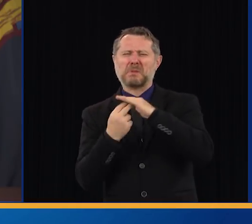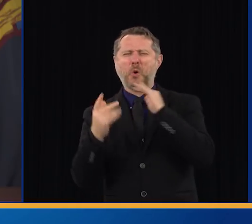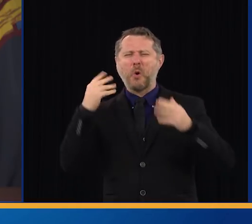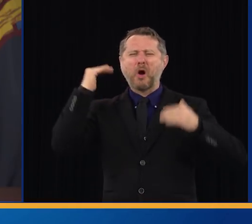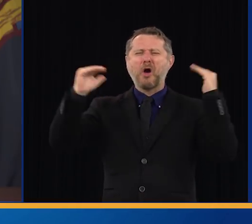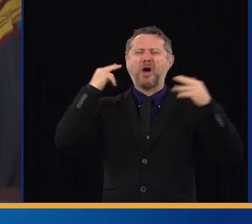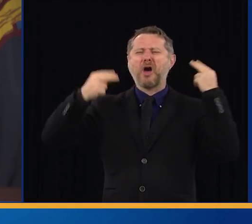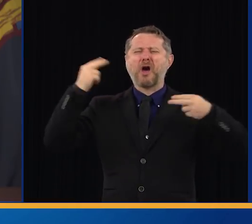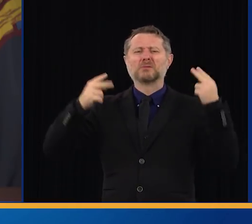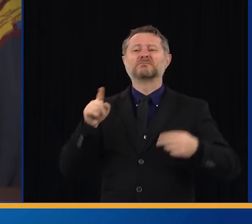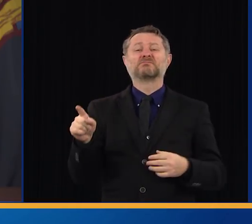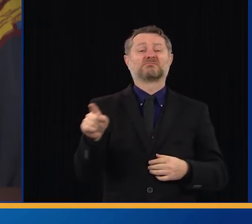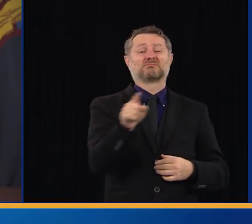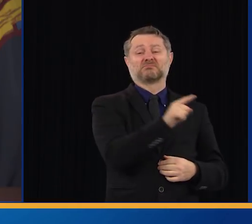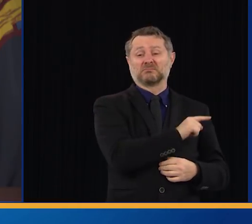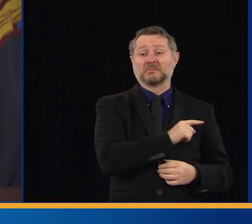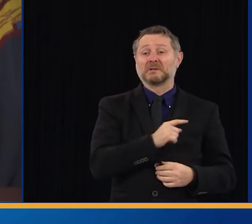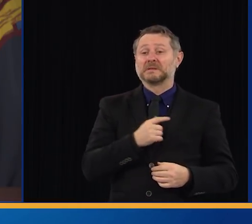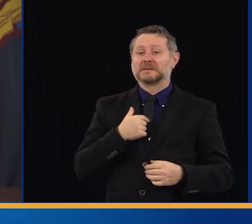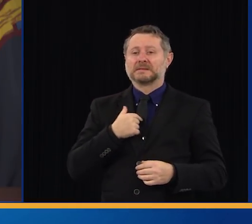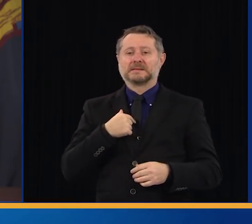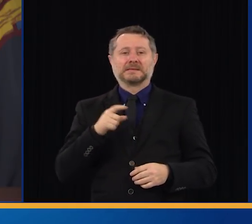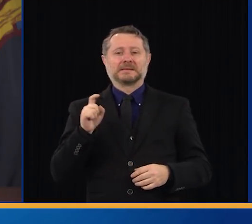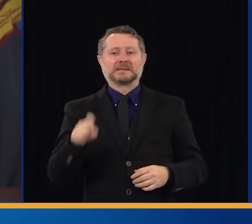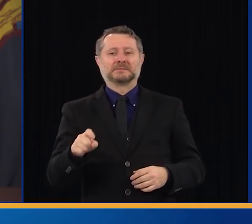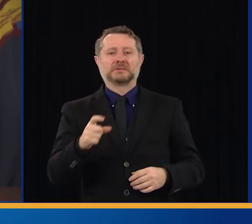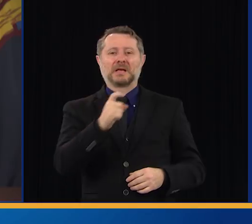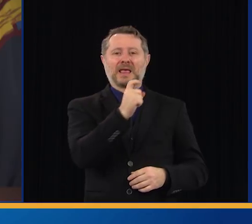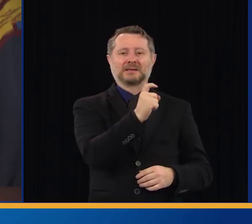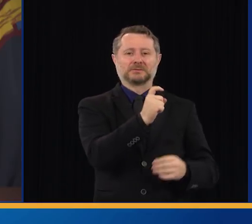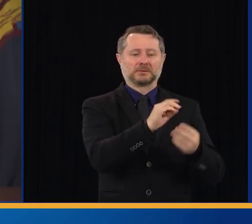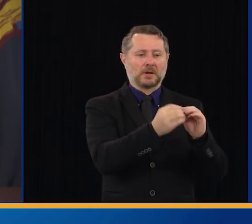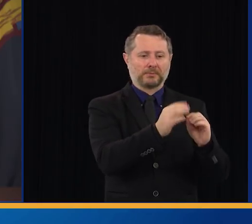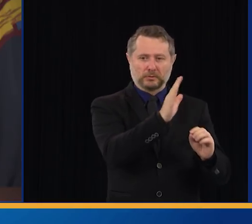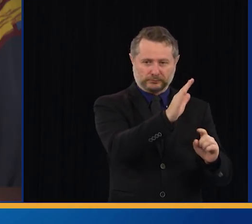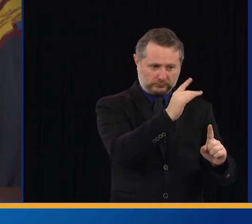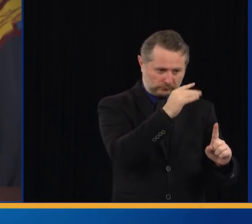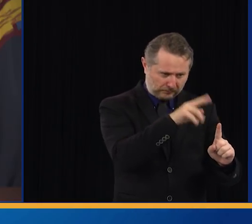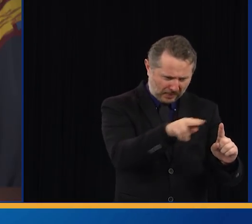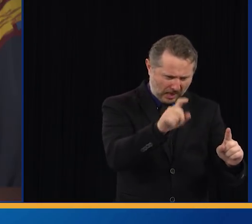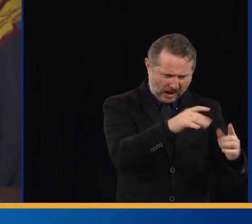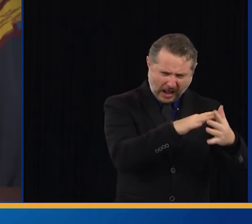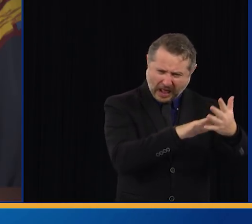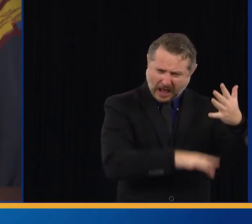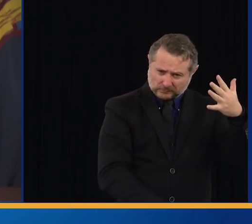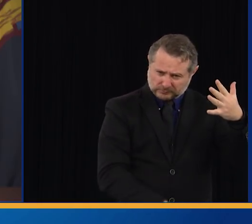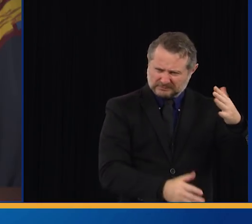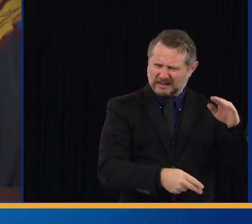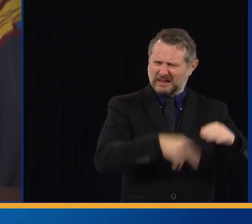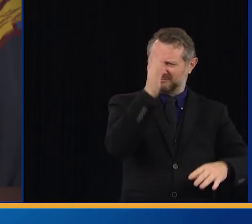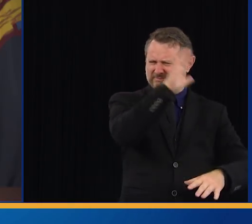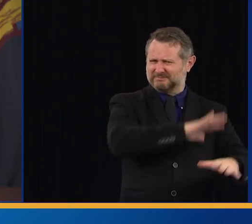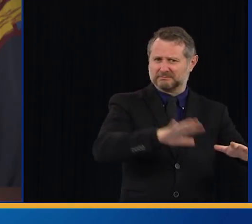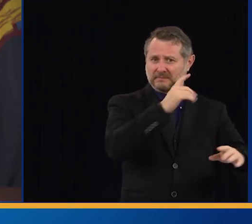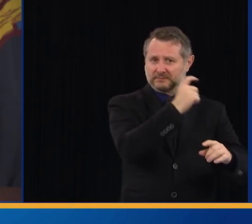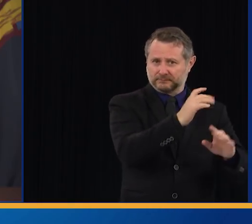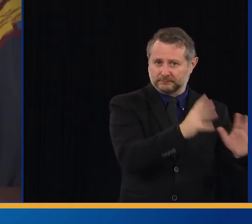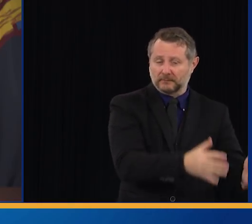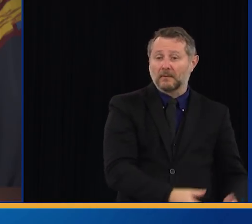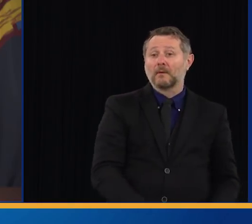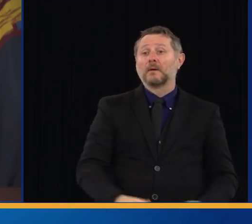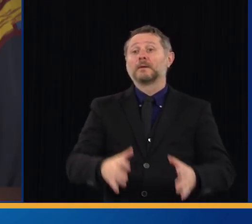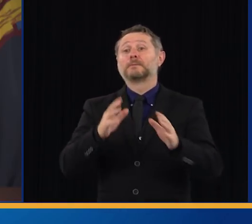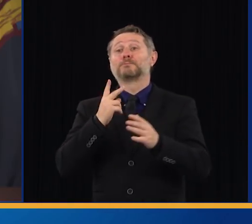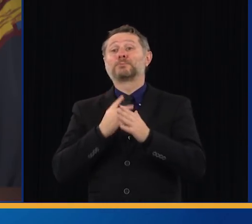calling for so many more hospital beds, many more mortalities, because they projected a